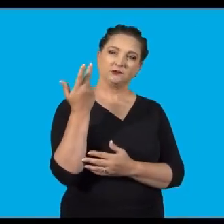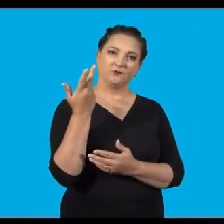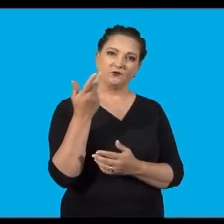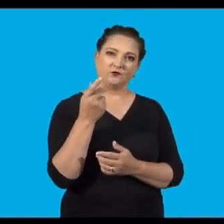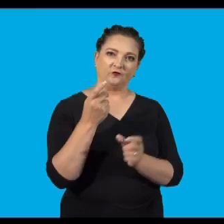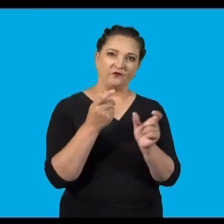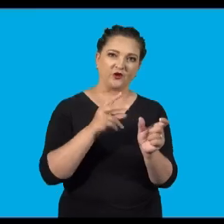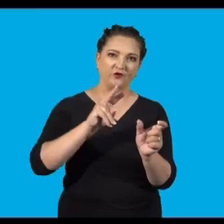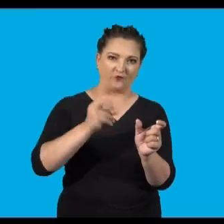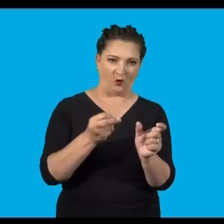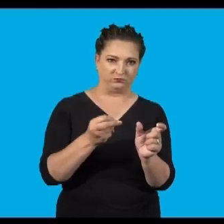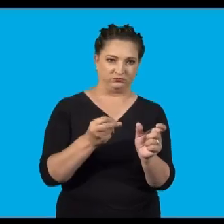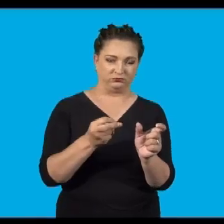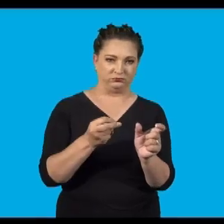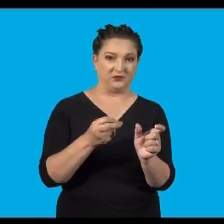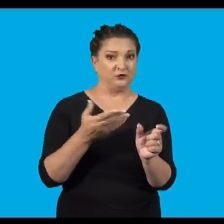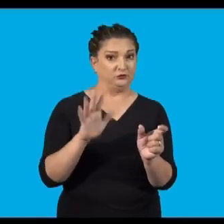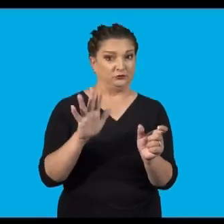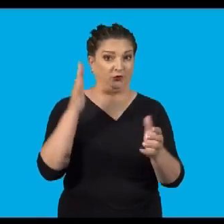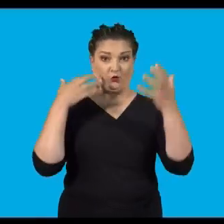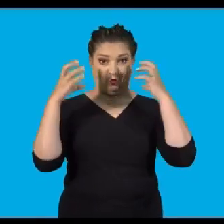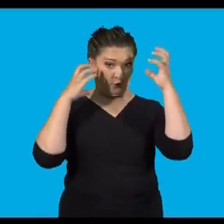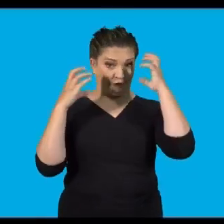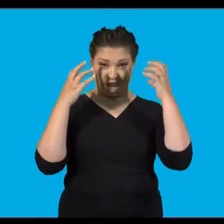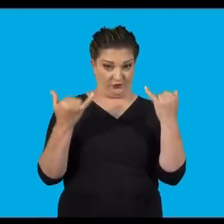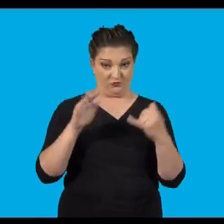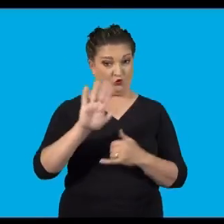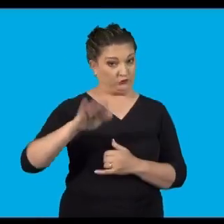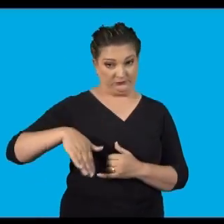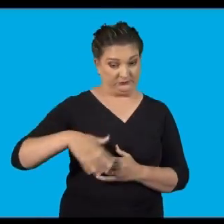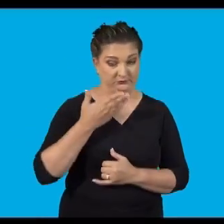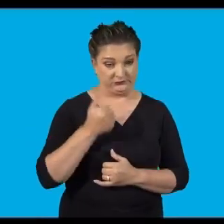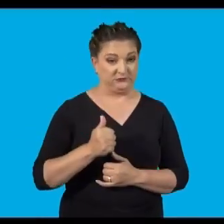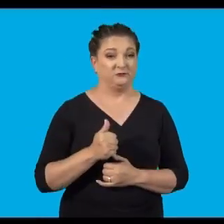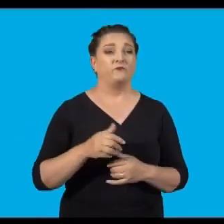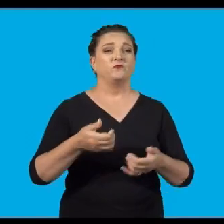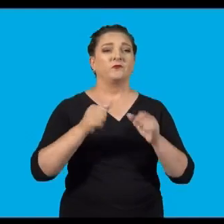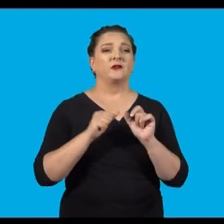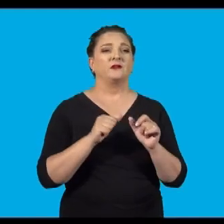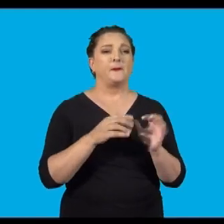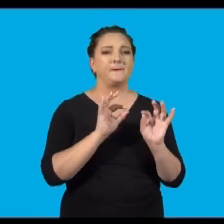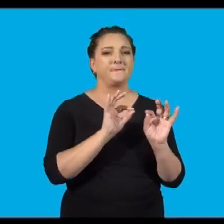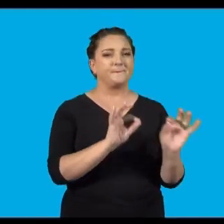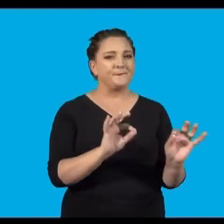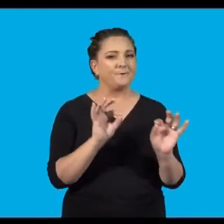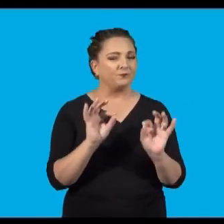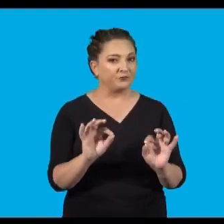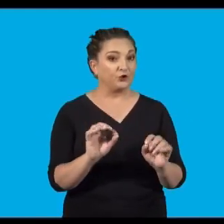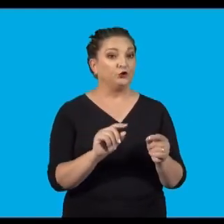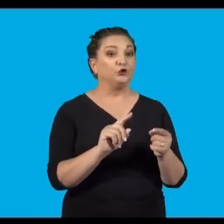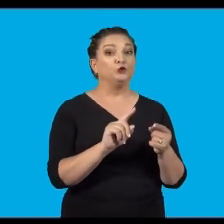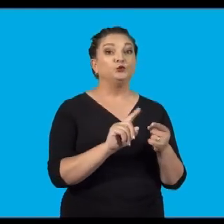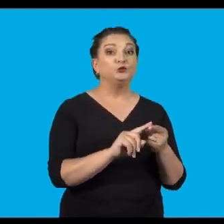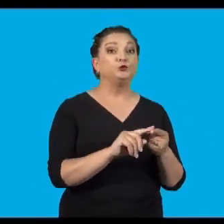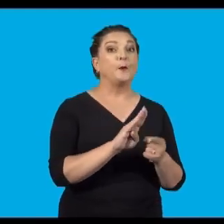verb. So don't lose your feathers yet. We are going to show you exactly how to do that. Add the correct form